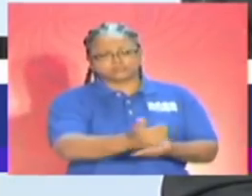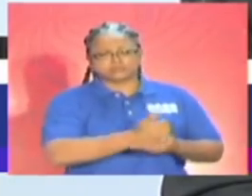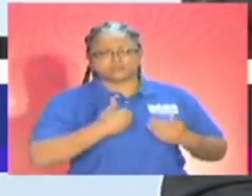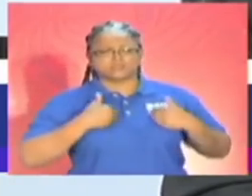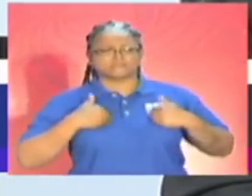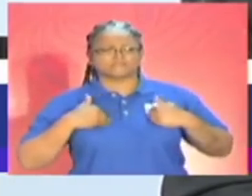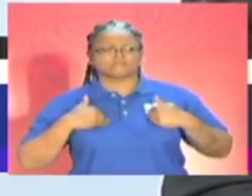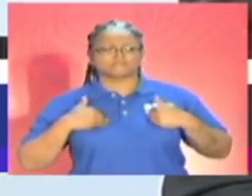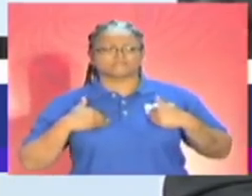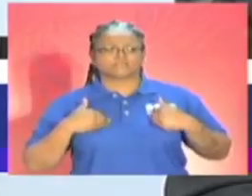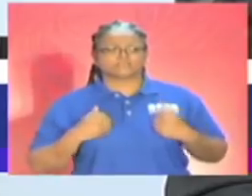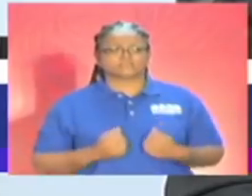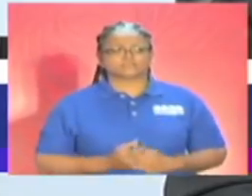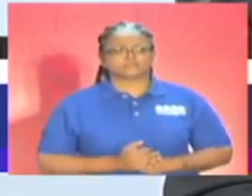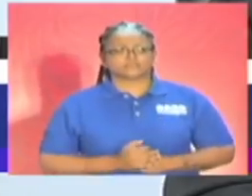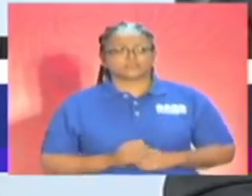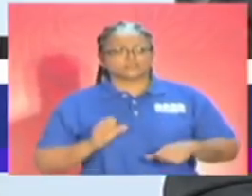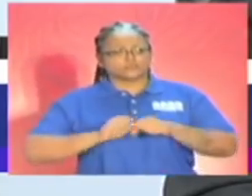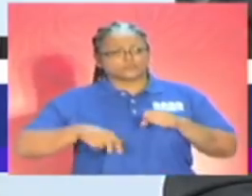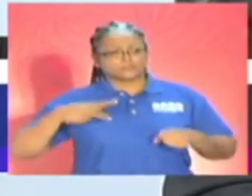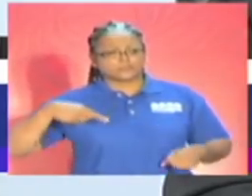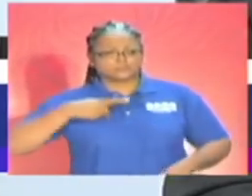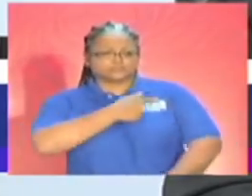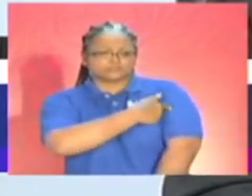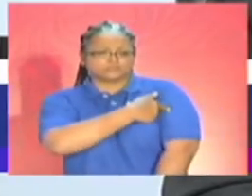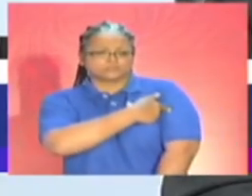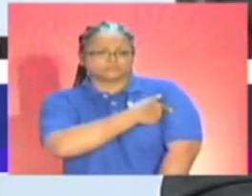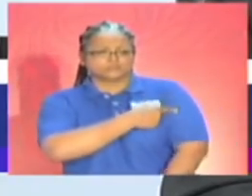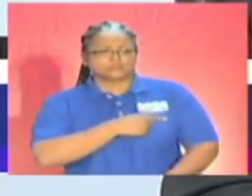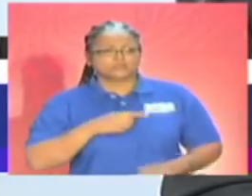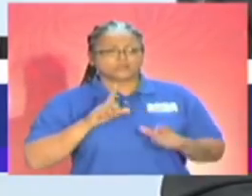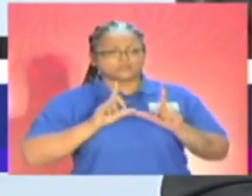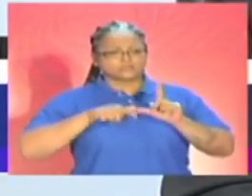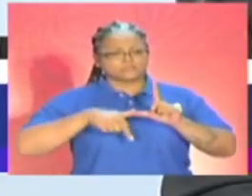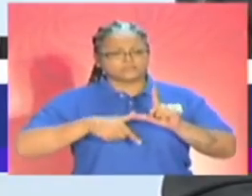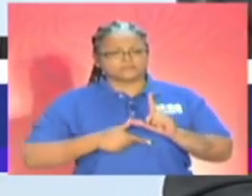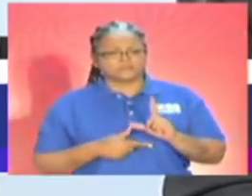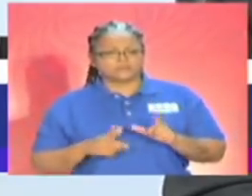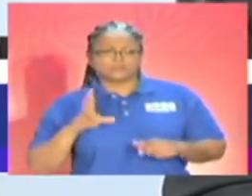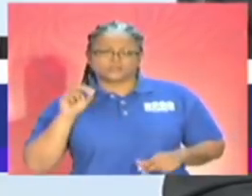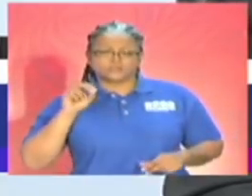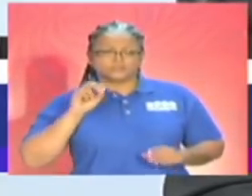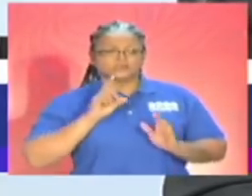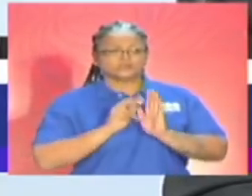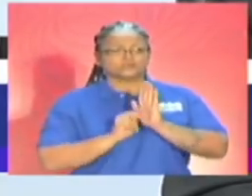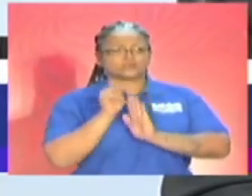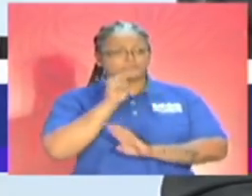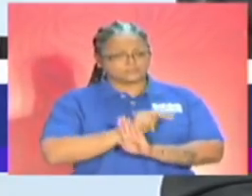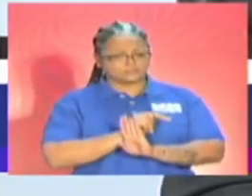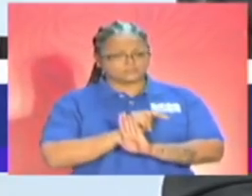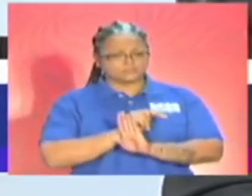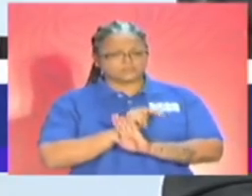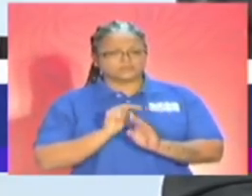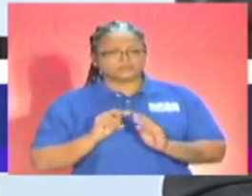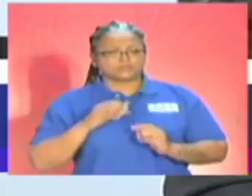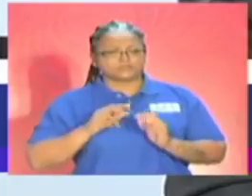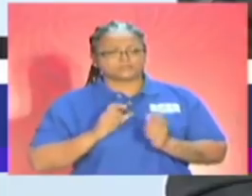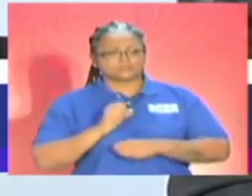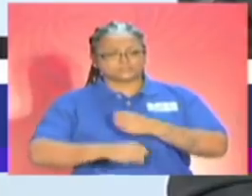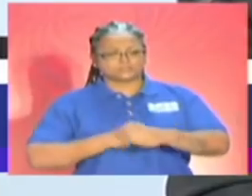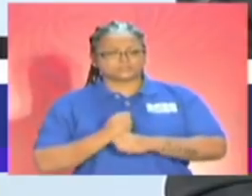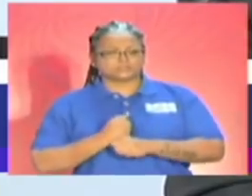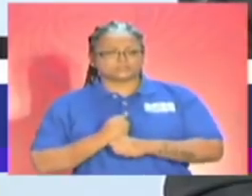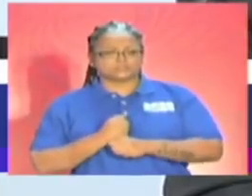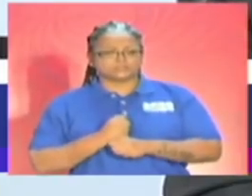example, the Pfizer vaccine, which we now have, has an expiry of the 30th of November 2021. The Sinopharm vaccine, which we